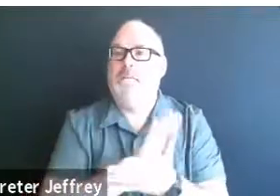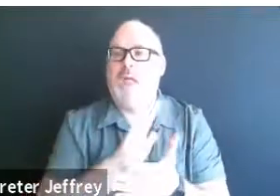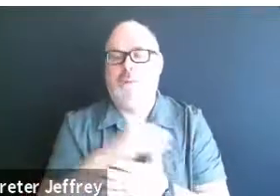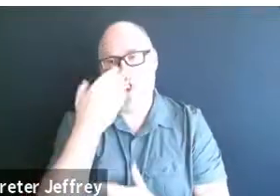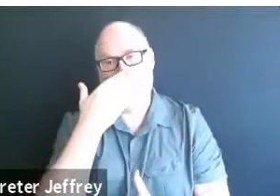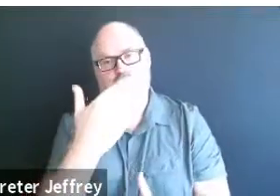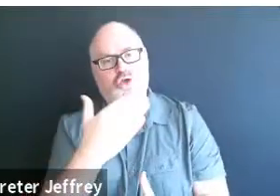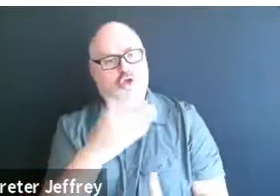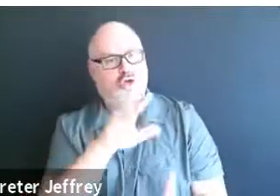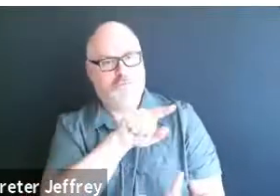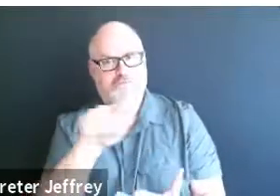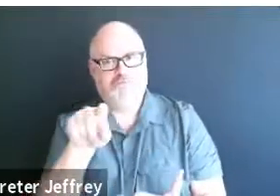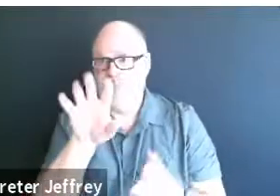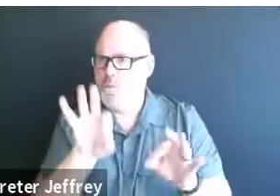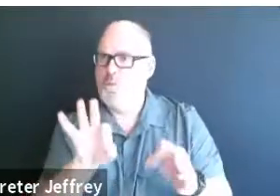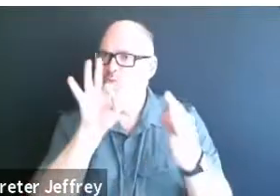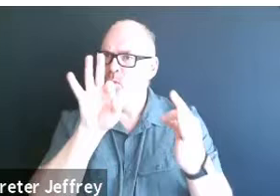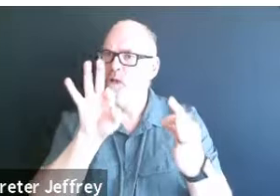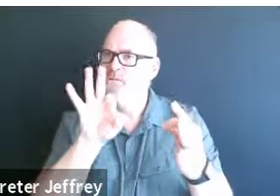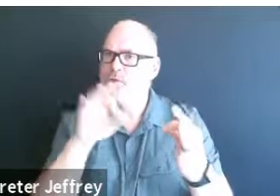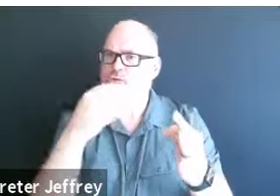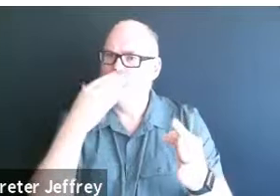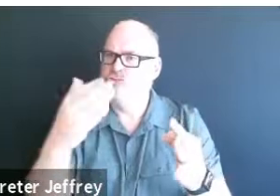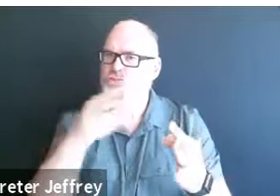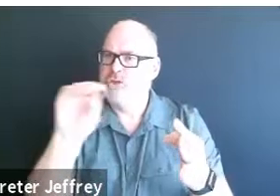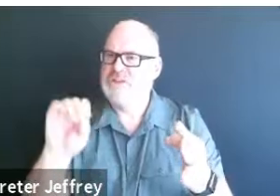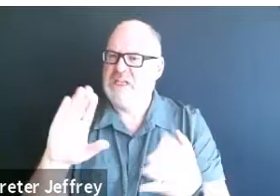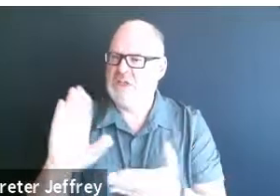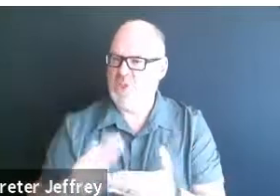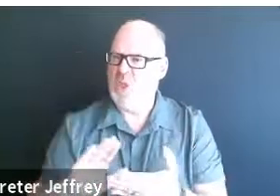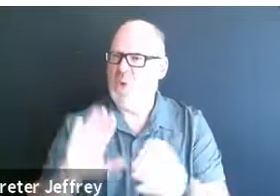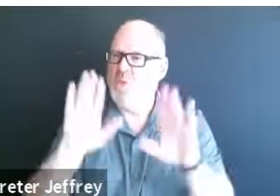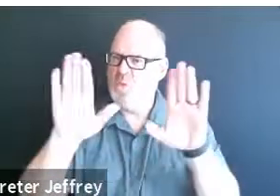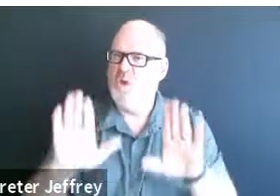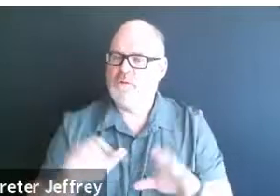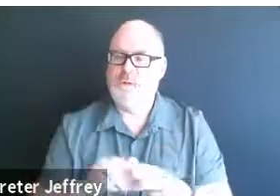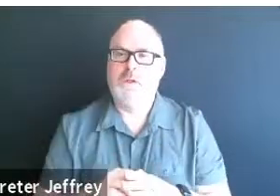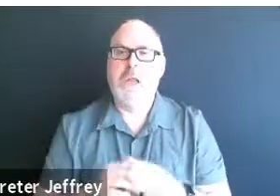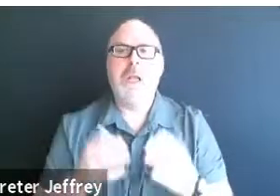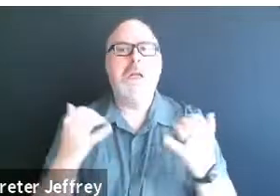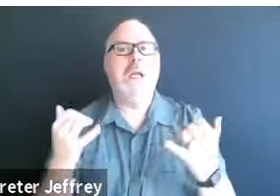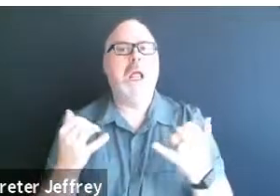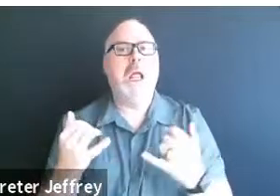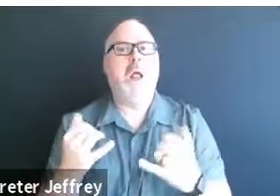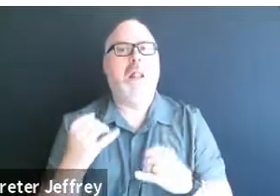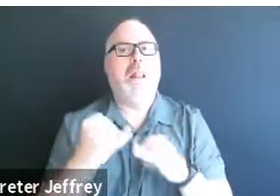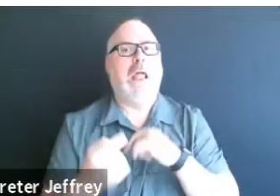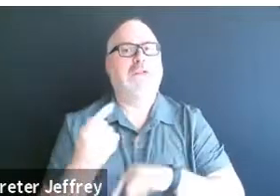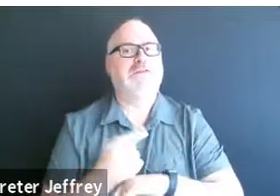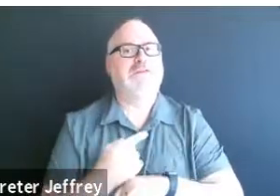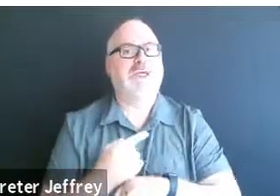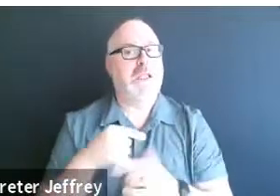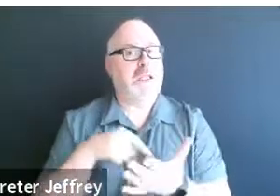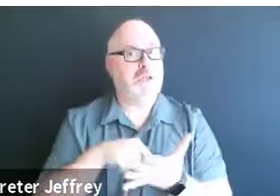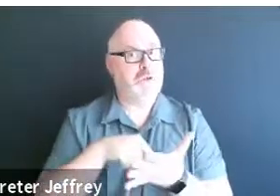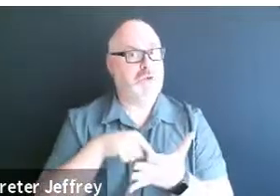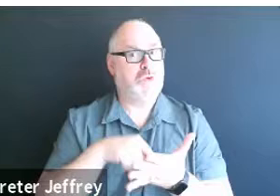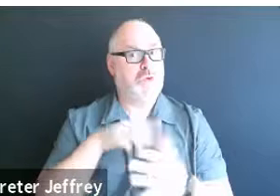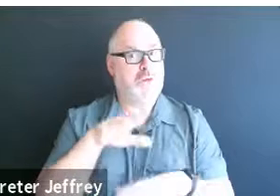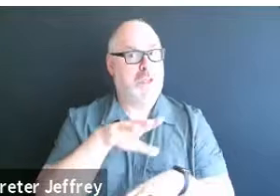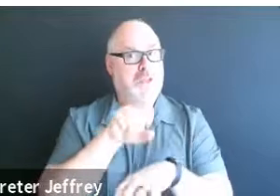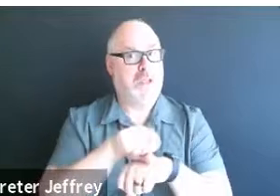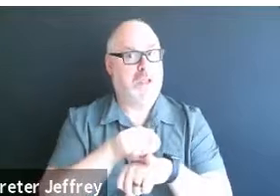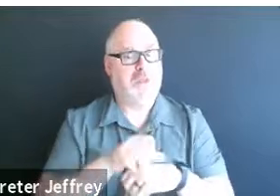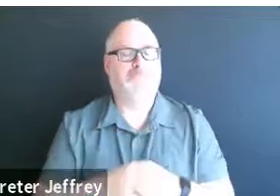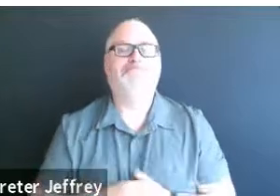student submits a paper. It looks great, you check the similarity report, and the student did a great job with the original work. Now let's say it's the